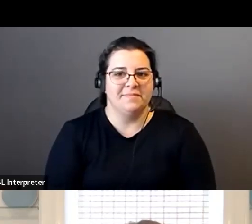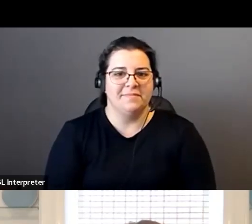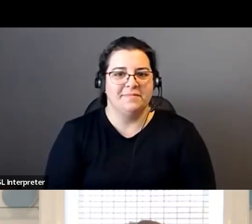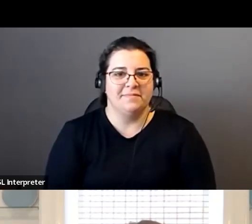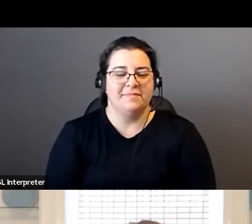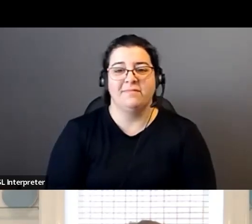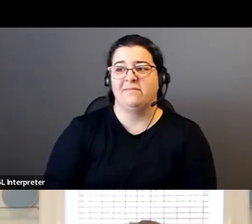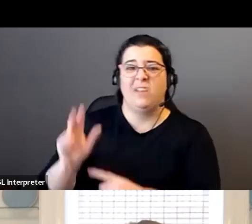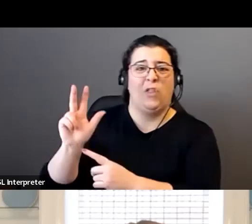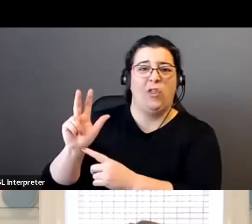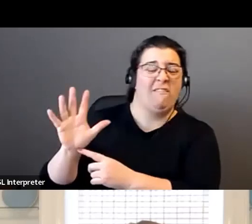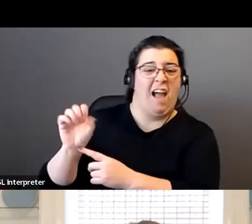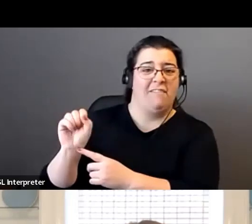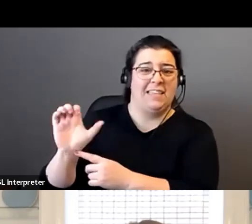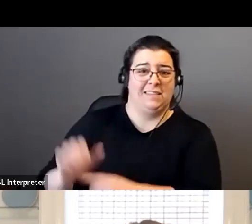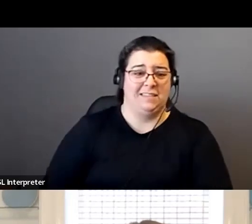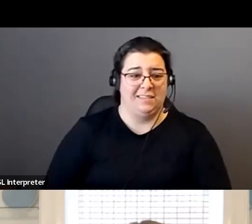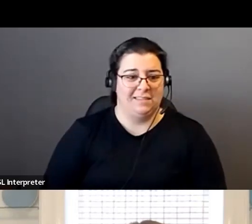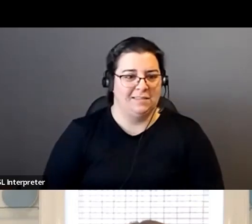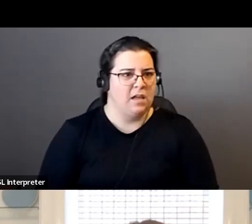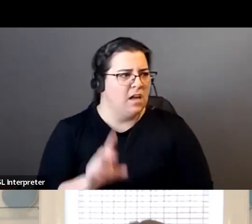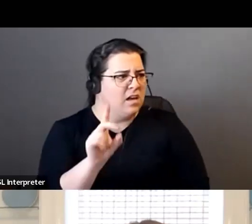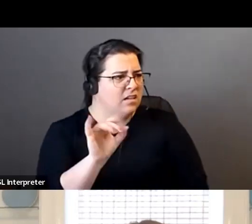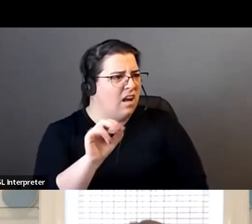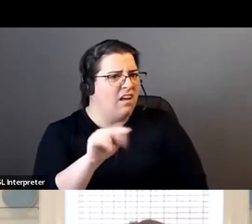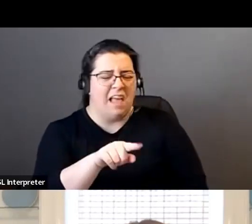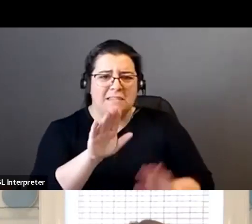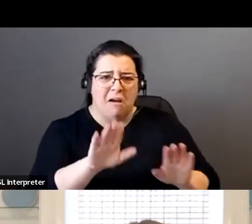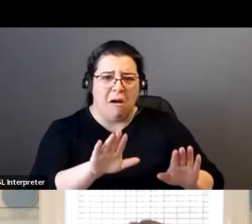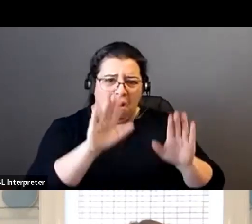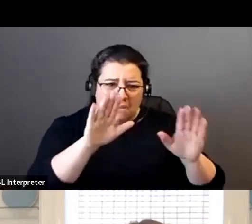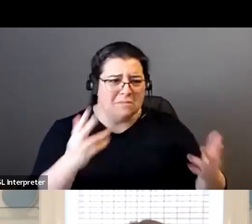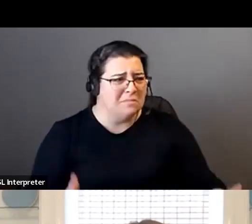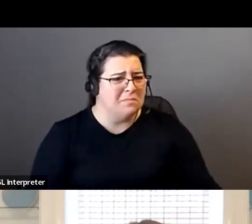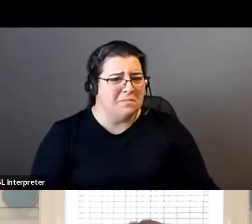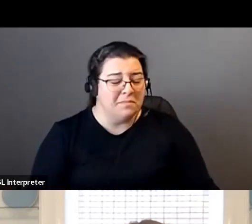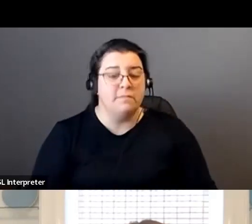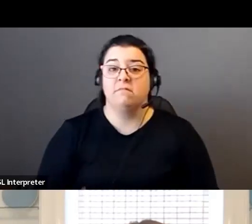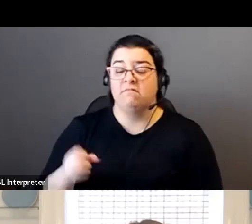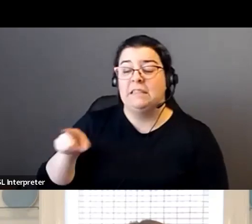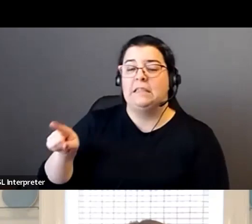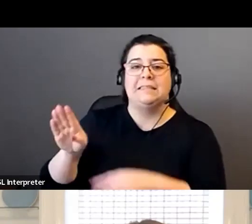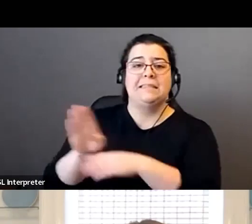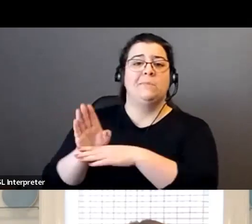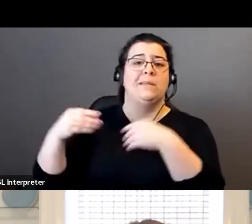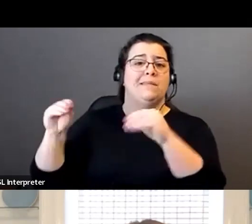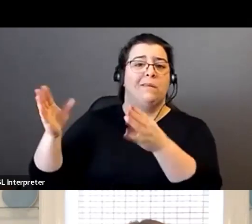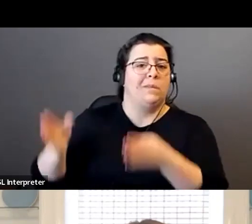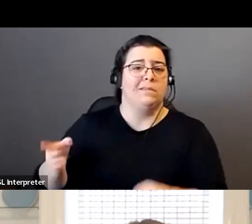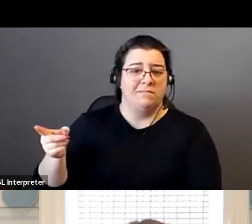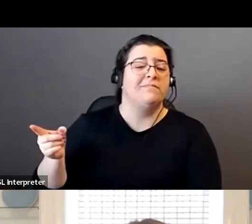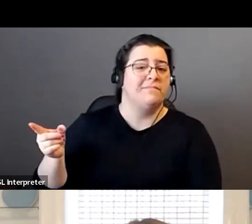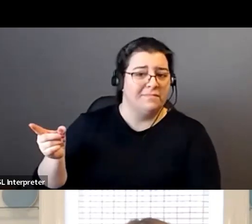35 seconds. That is an awesome video testimonial. And he's a business salesperson, so I wanted to make sure I